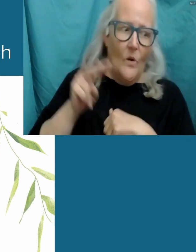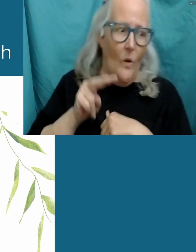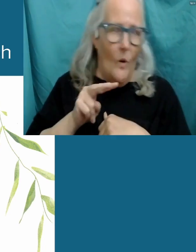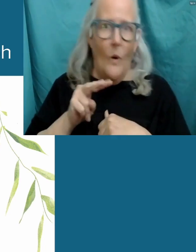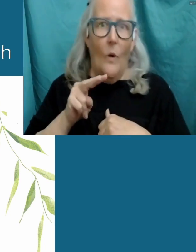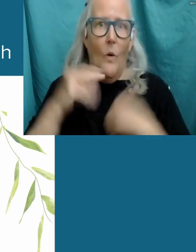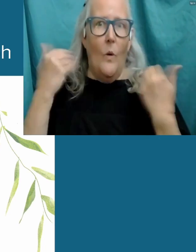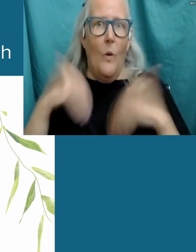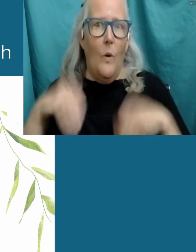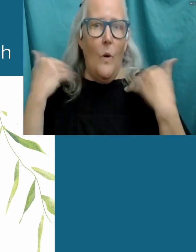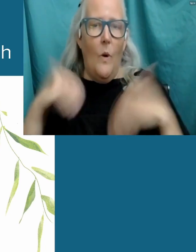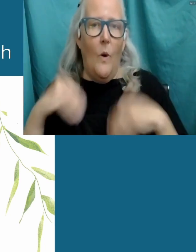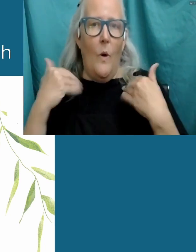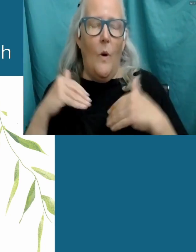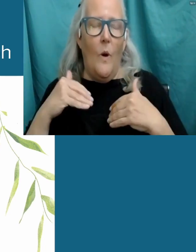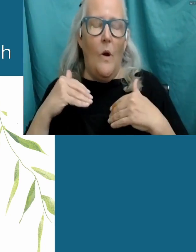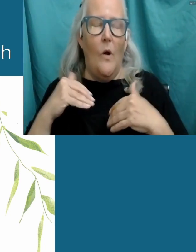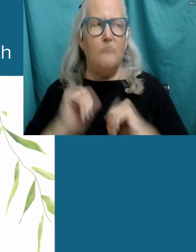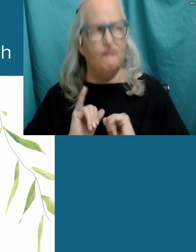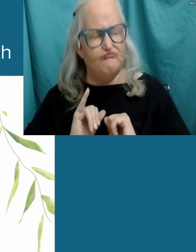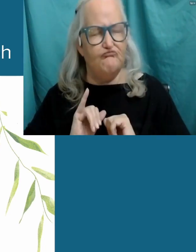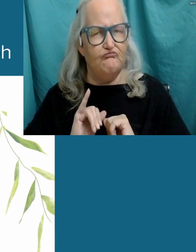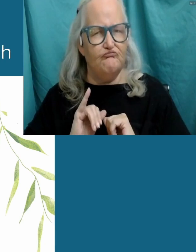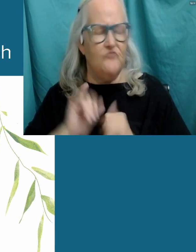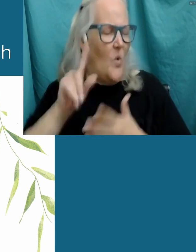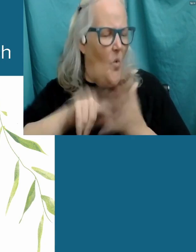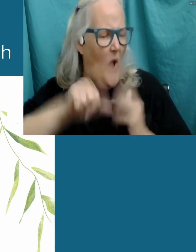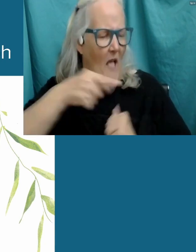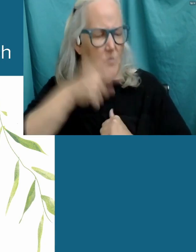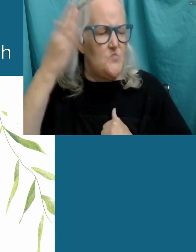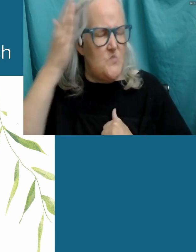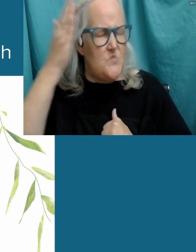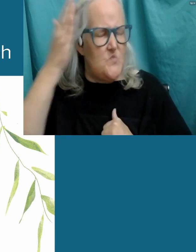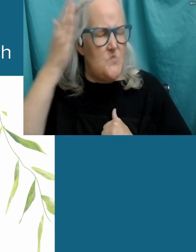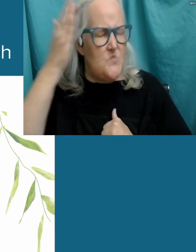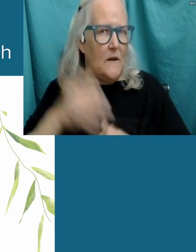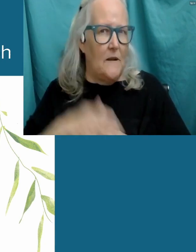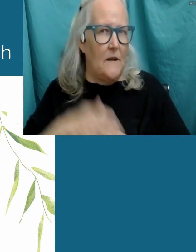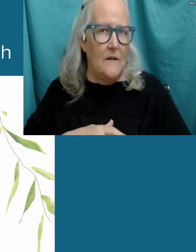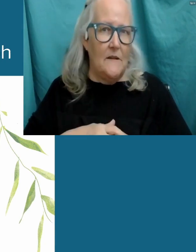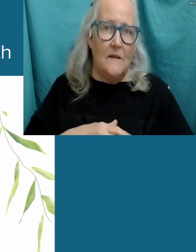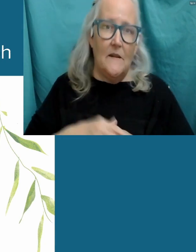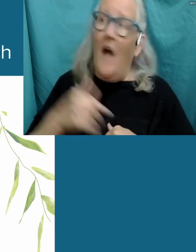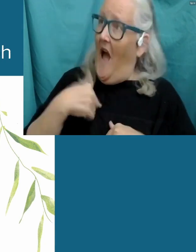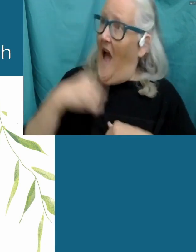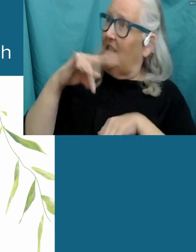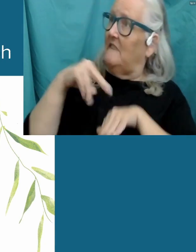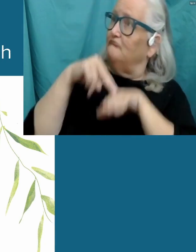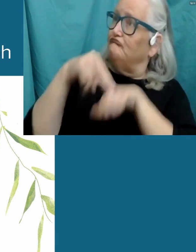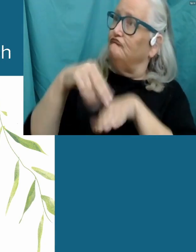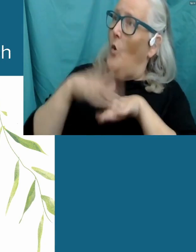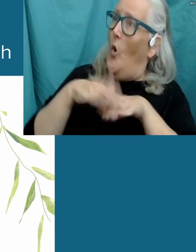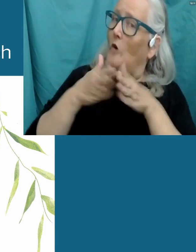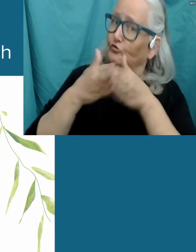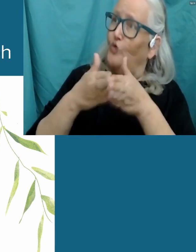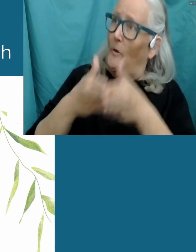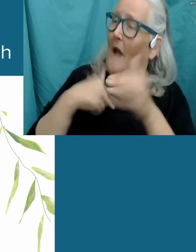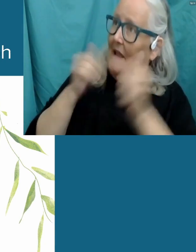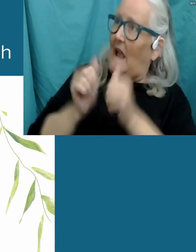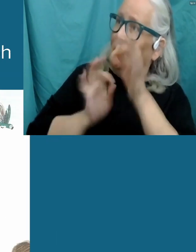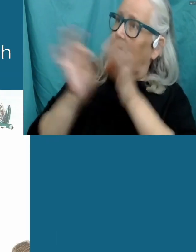frowns. "What else do you know?" "I sailed on a ship. I can tell you about it," Agu says, his voice